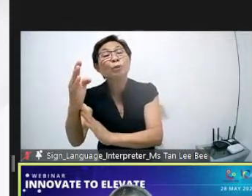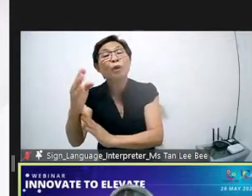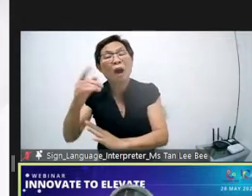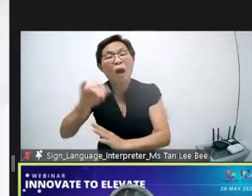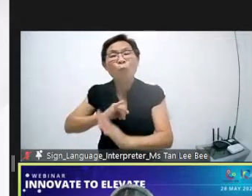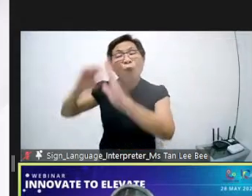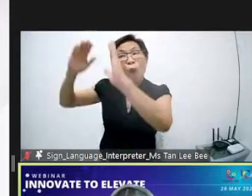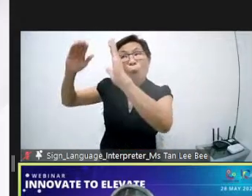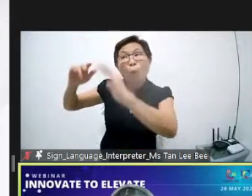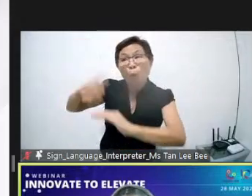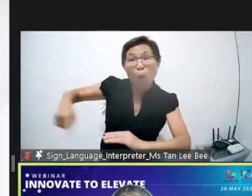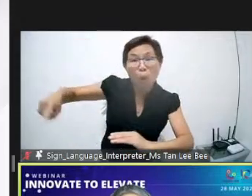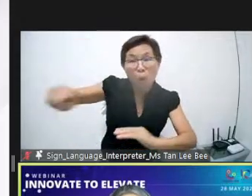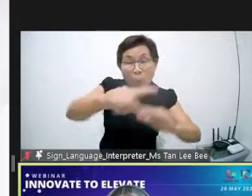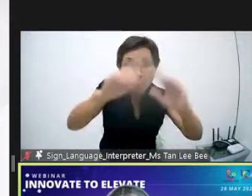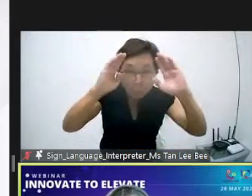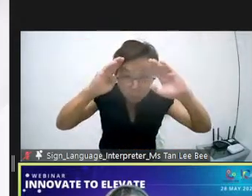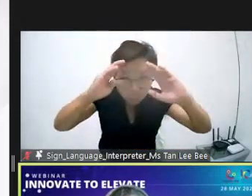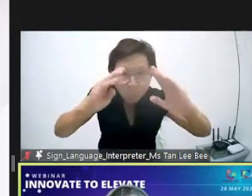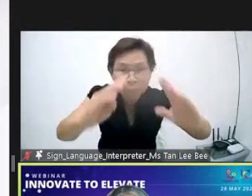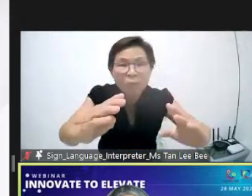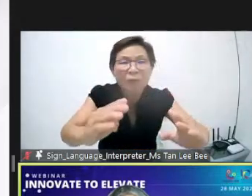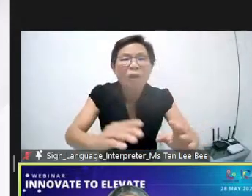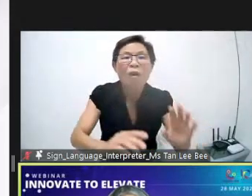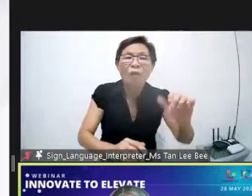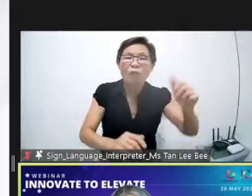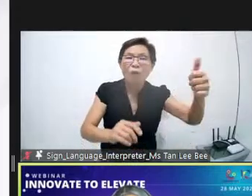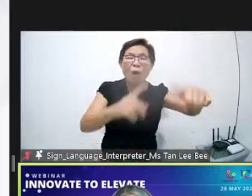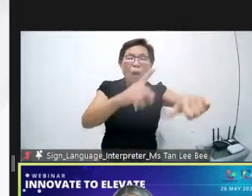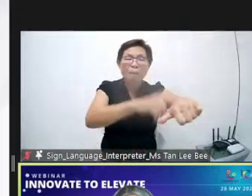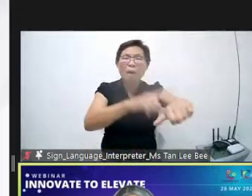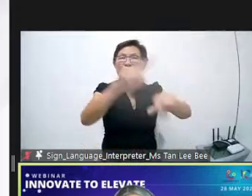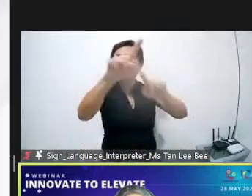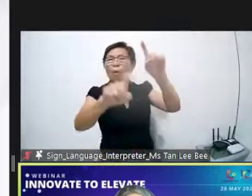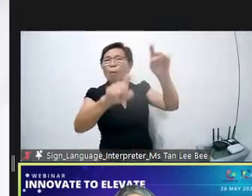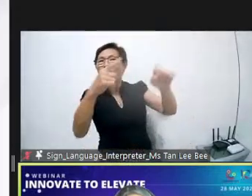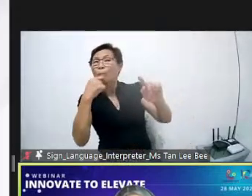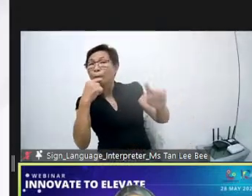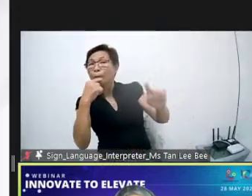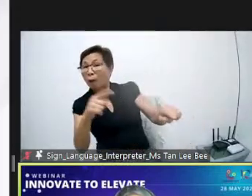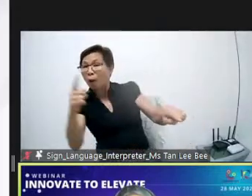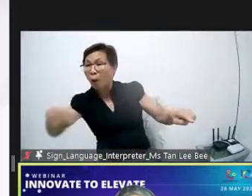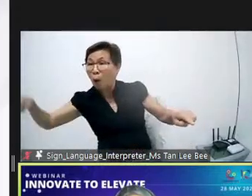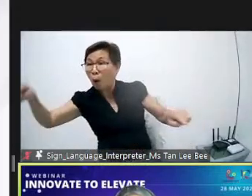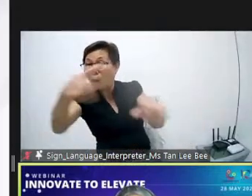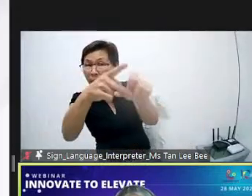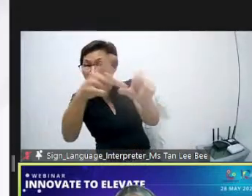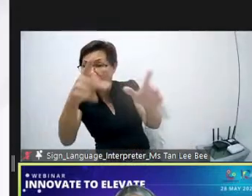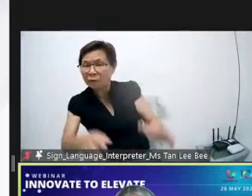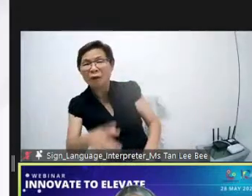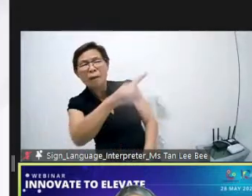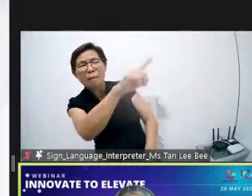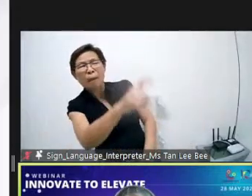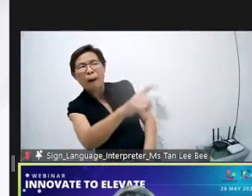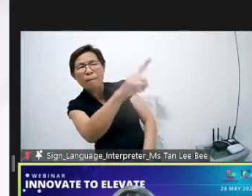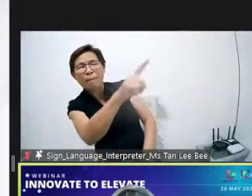close attention. Firstly, during the Q&A session, all participants may ask questions by typing in